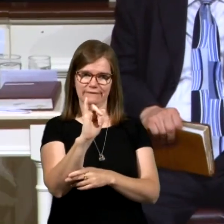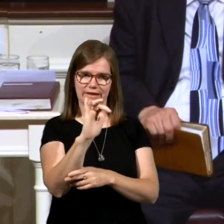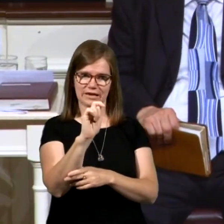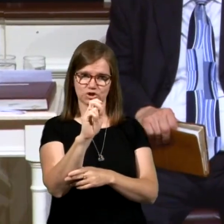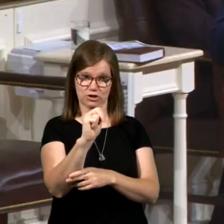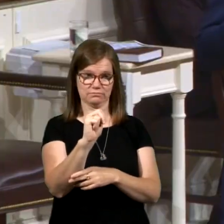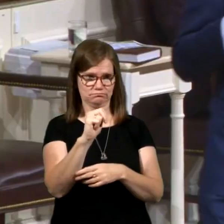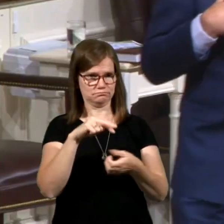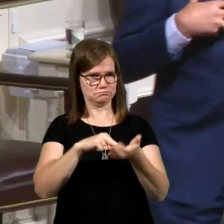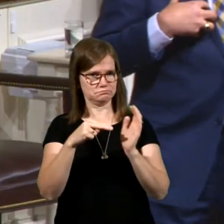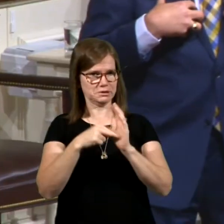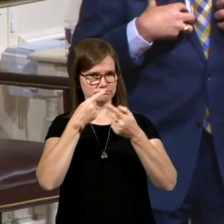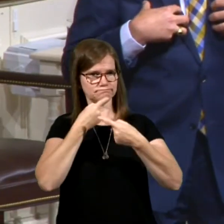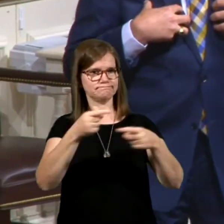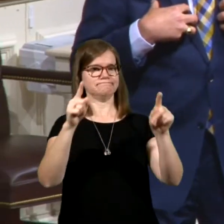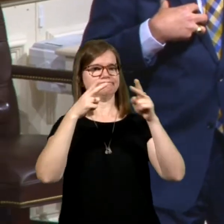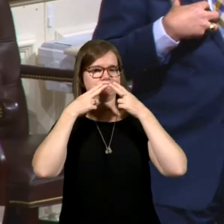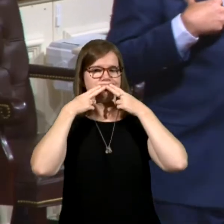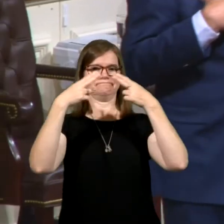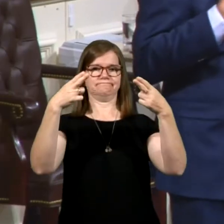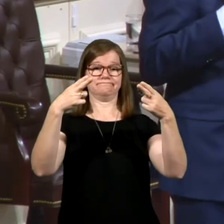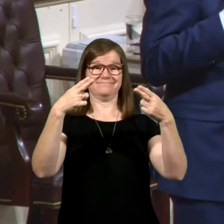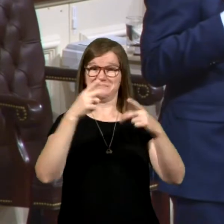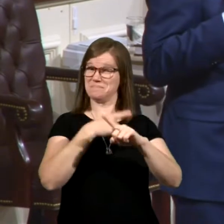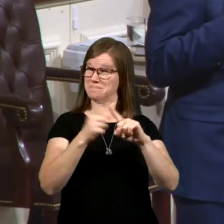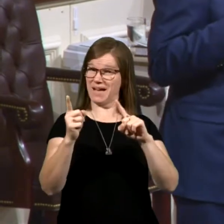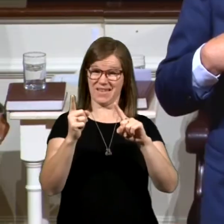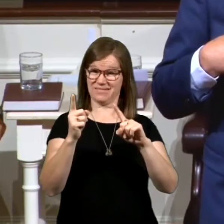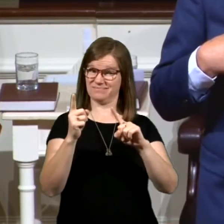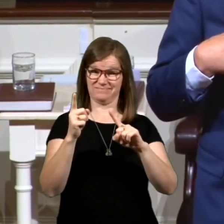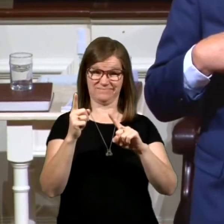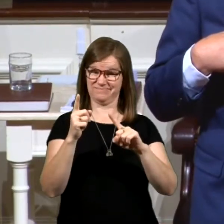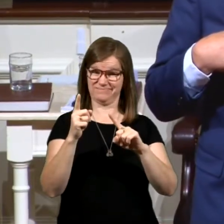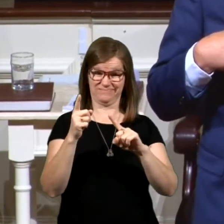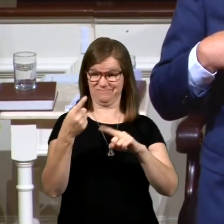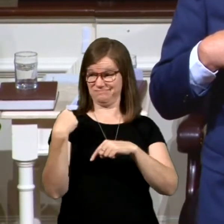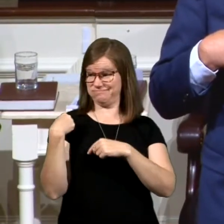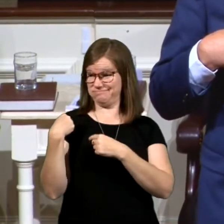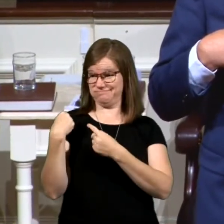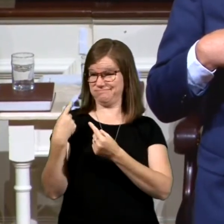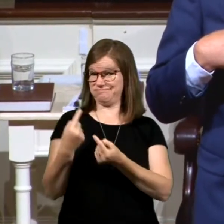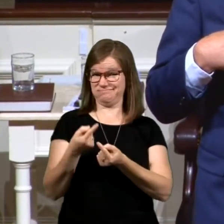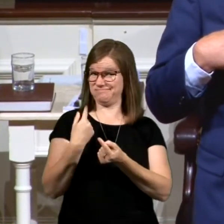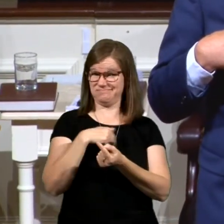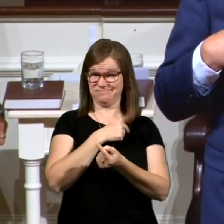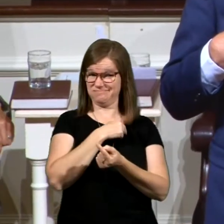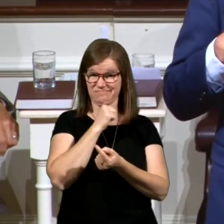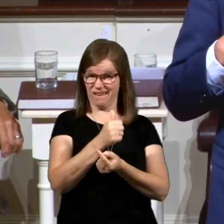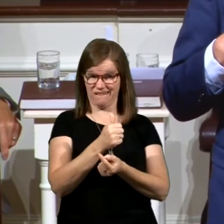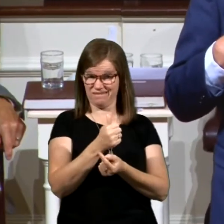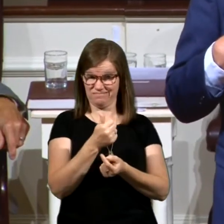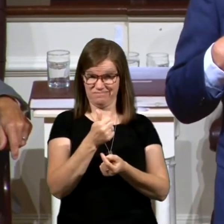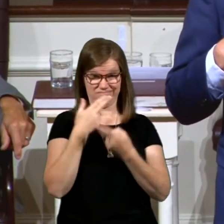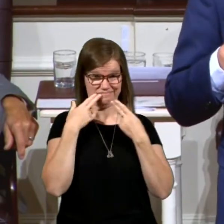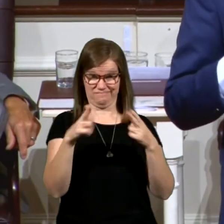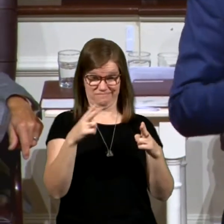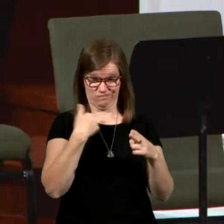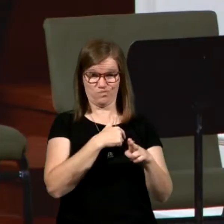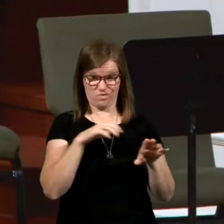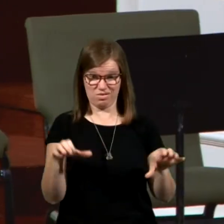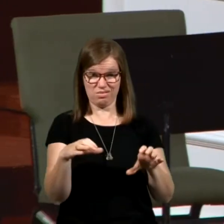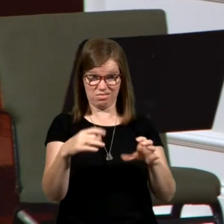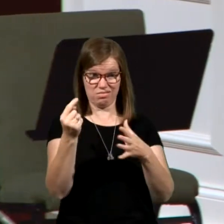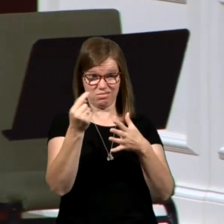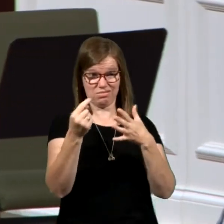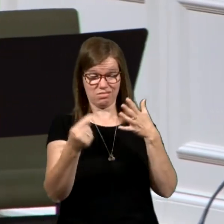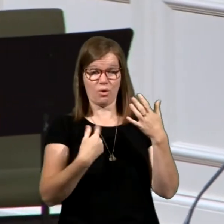since we existed, we have been stinkers. We have done things we shouldn't do. We